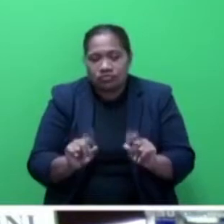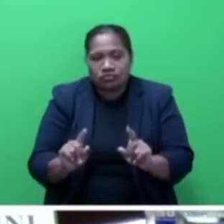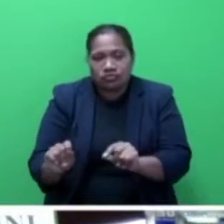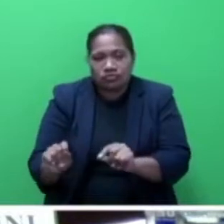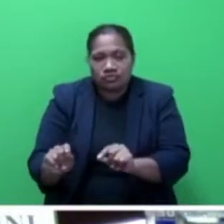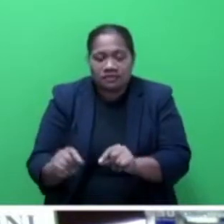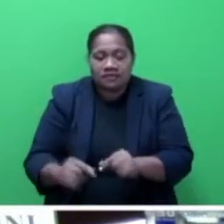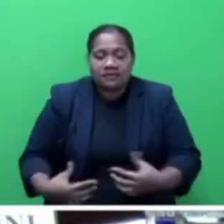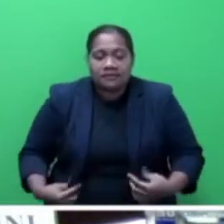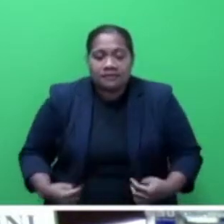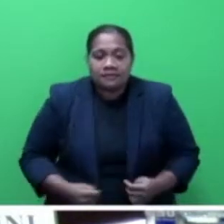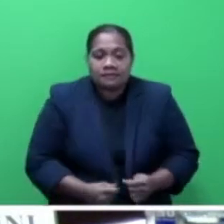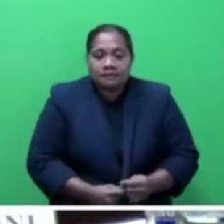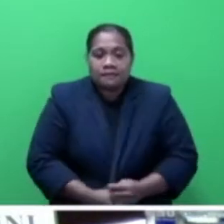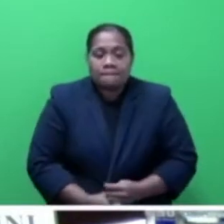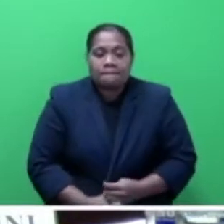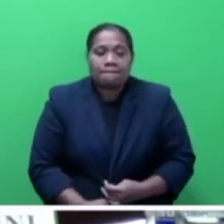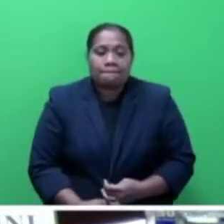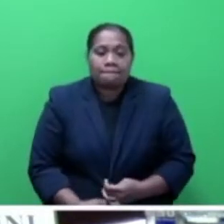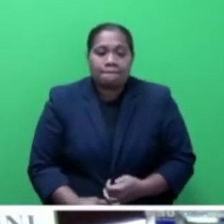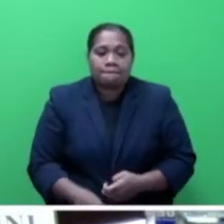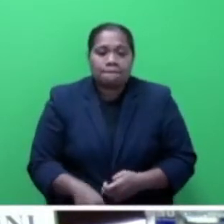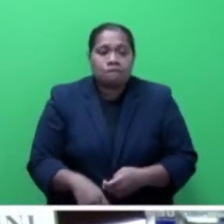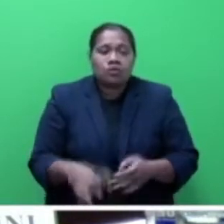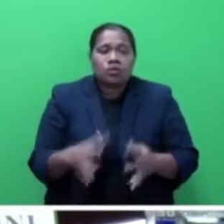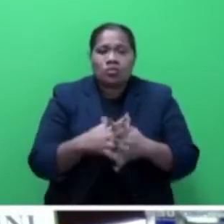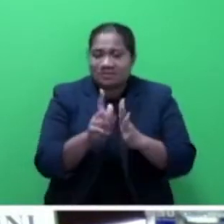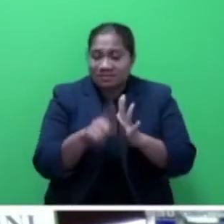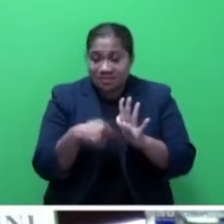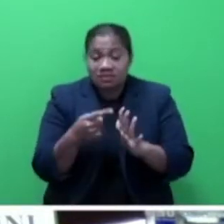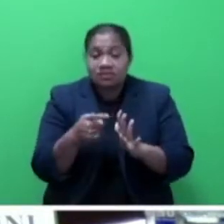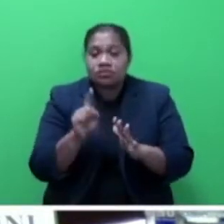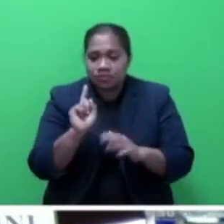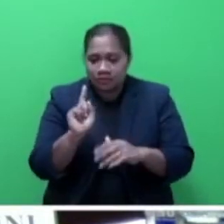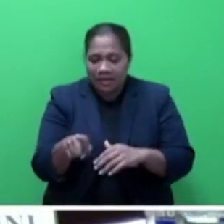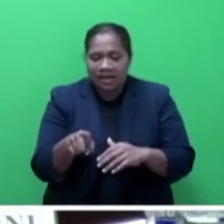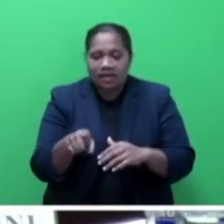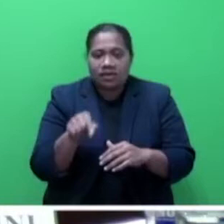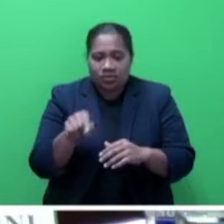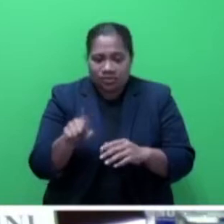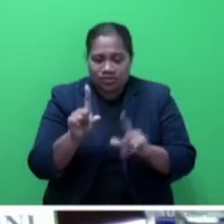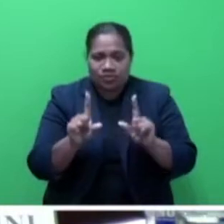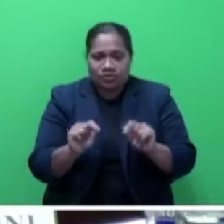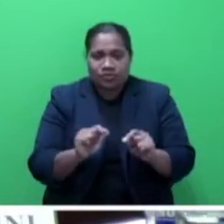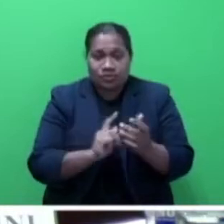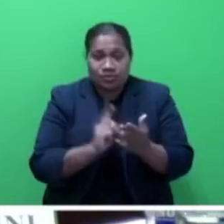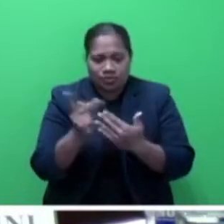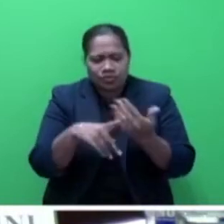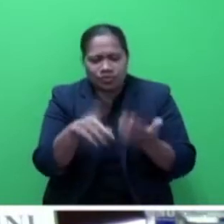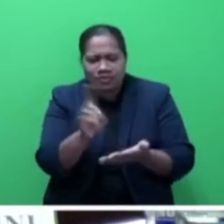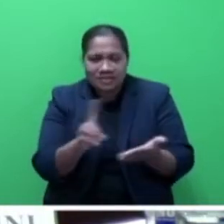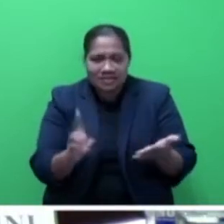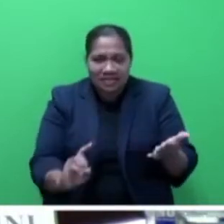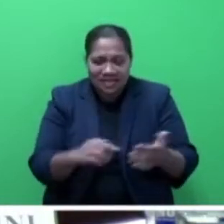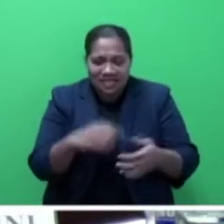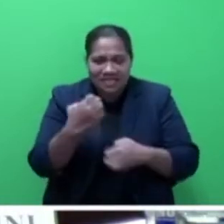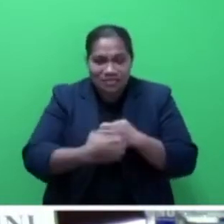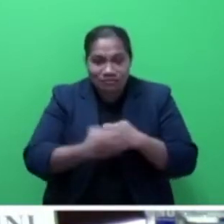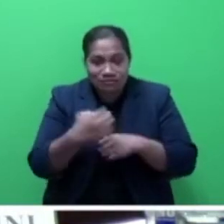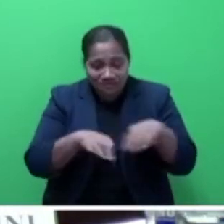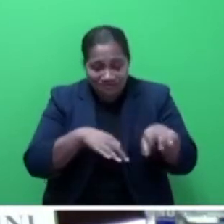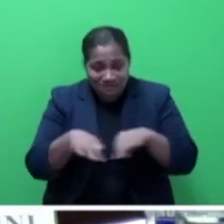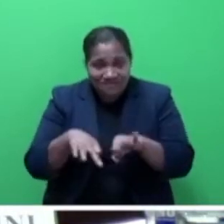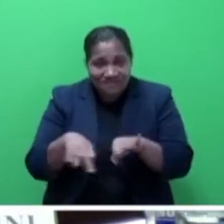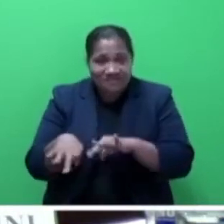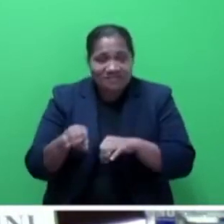Wood and Jepson was appointed as the consultant for the project in January 2018 to design scheme and engineering plans and to manage